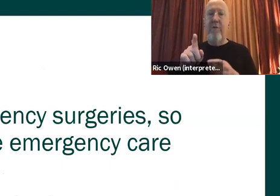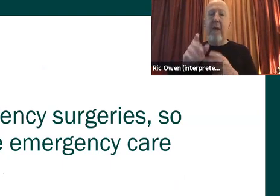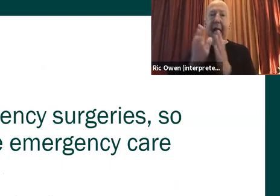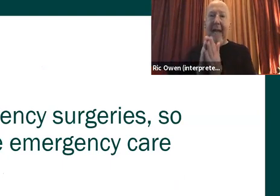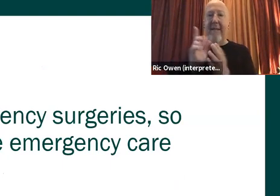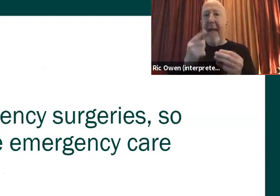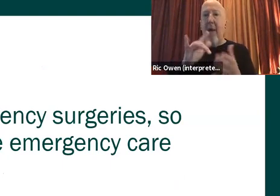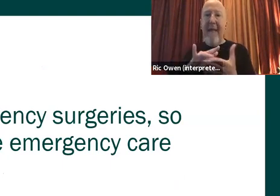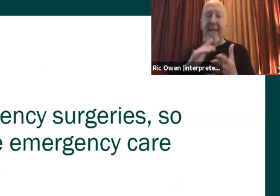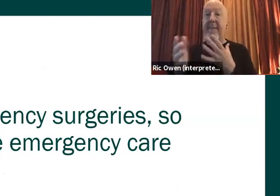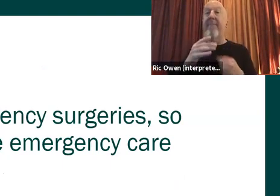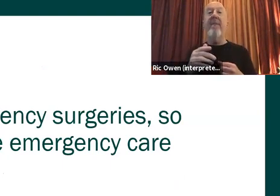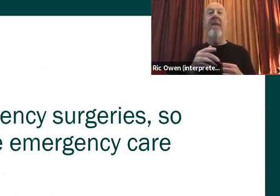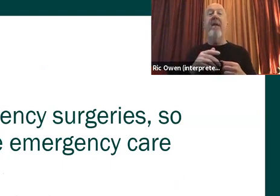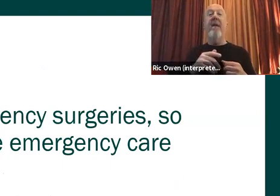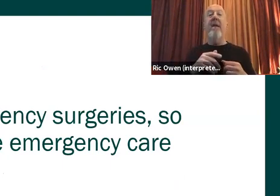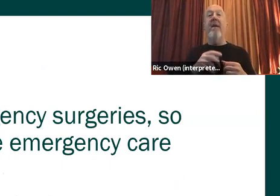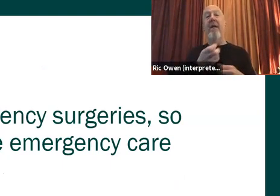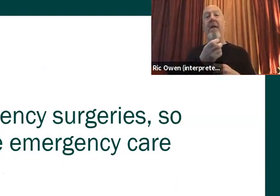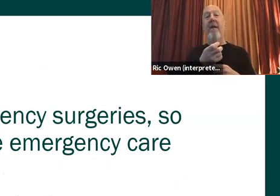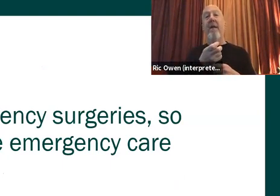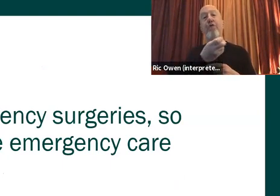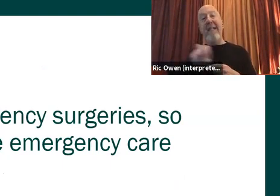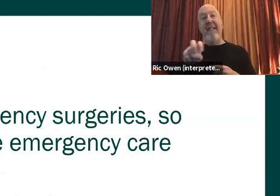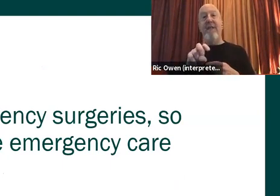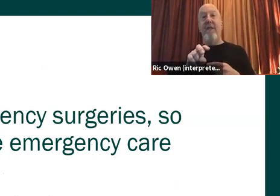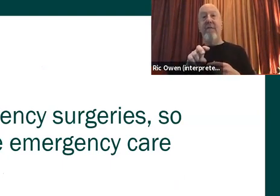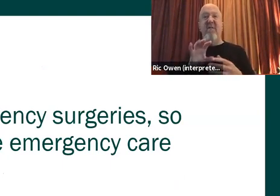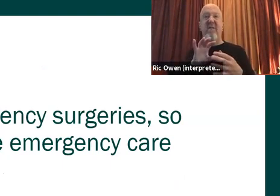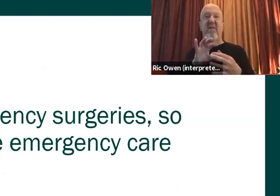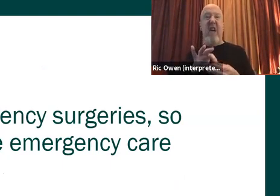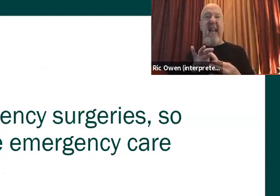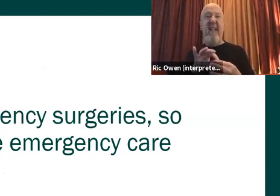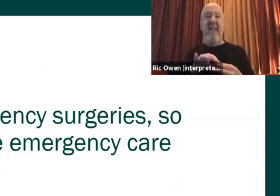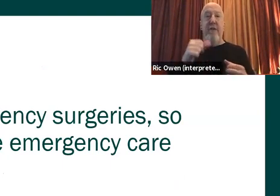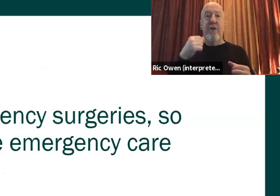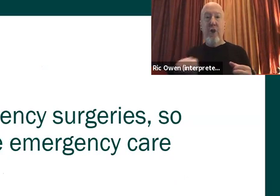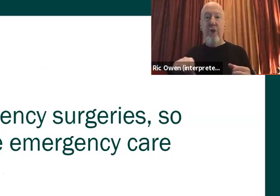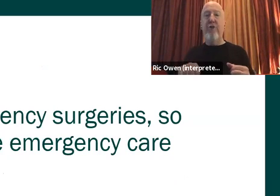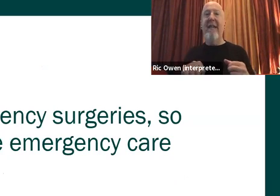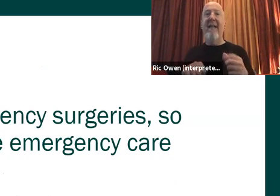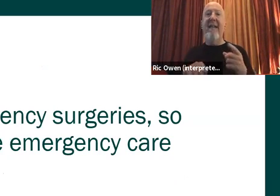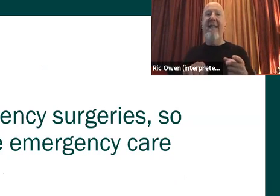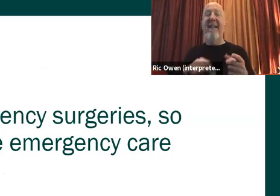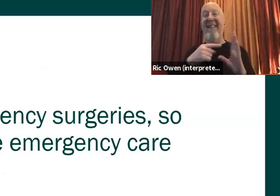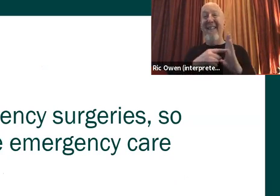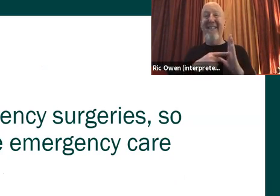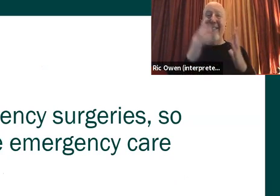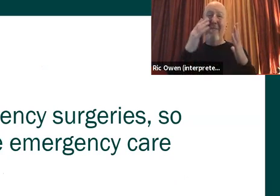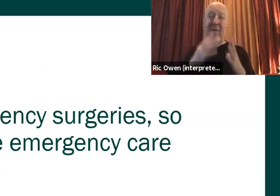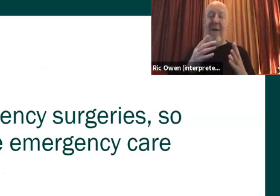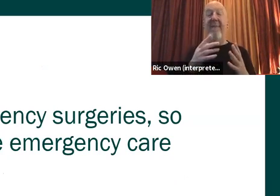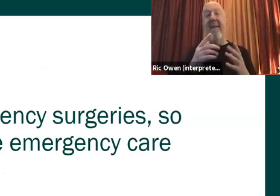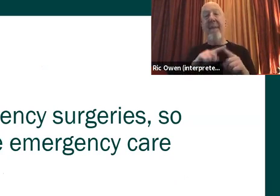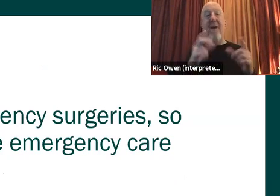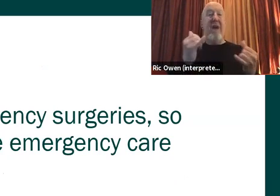Transition-related surgery or gender-affirming surgery. This one, it is really unfortunate that non-essential surgeries